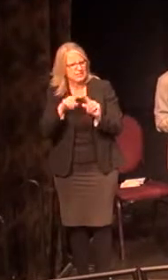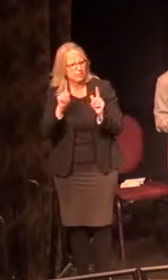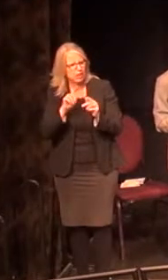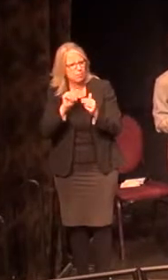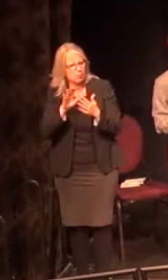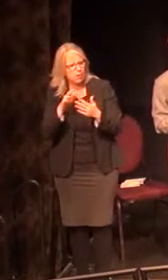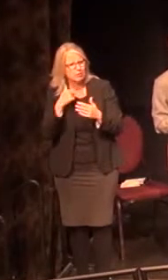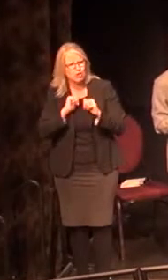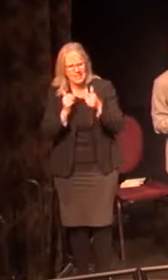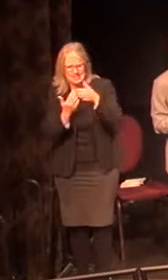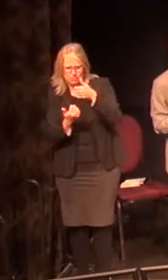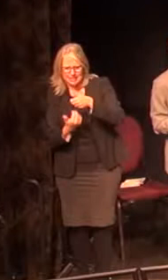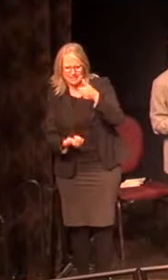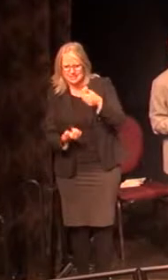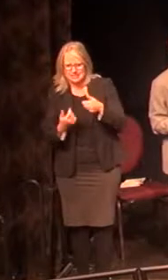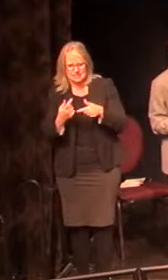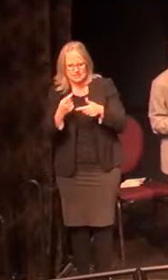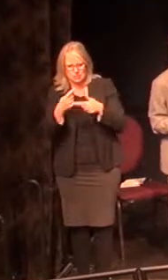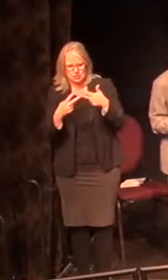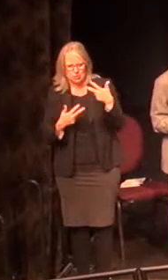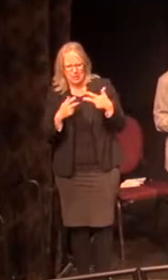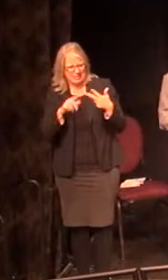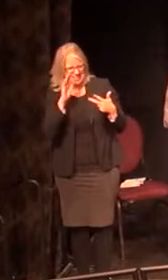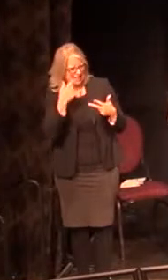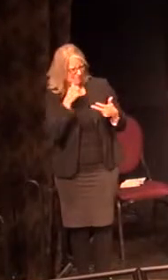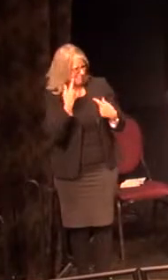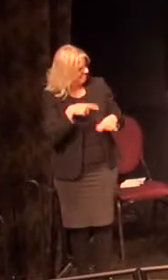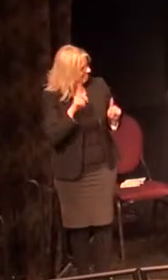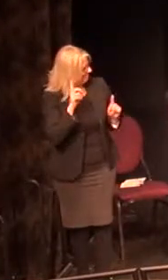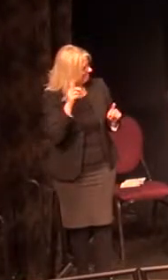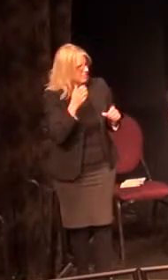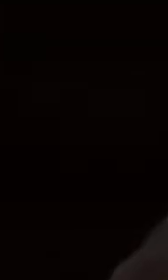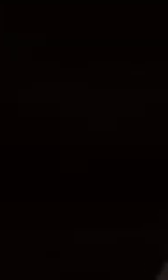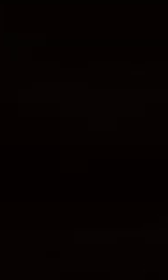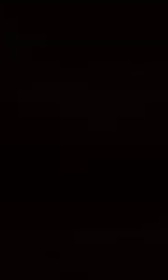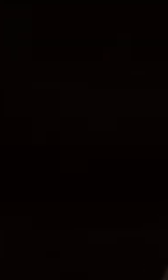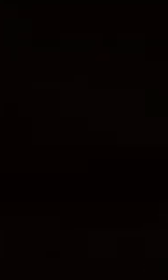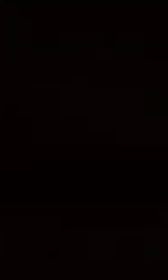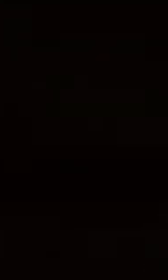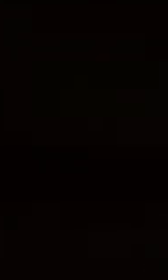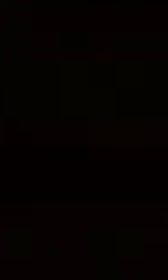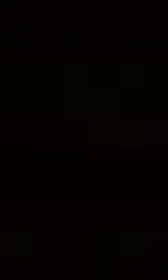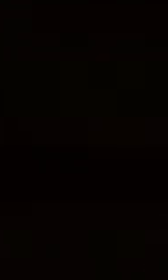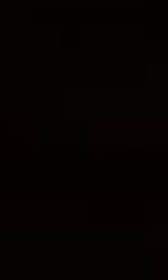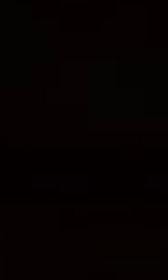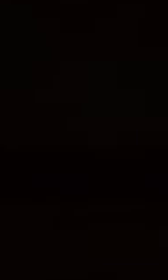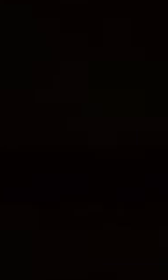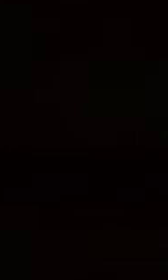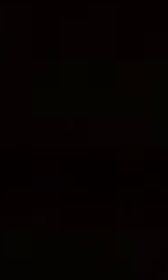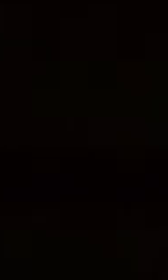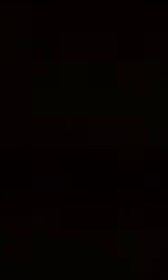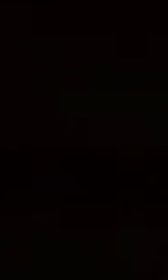on? trying to Okay. sort of separate them out, but going 1, 2, 3, I don't think will work too well. Yeah, might be challenge. There's lots of layers to that question. I was just going to speak